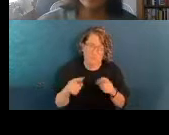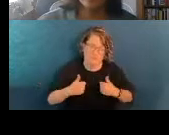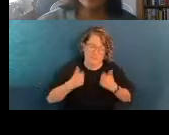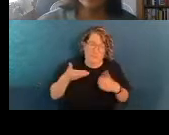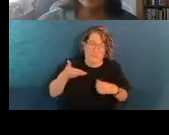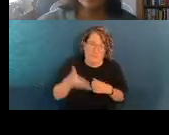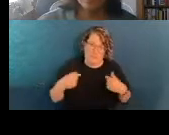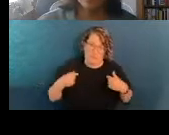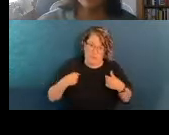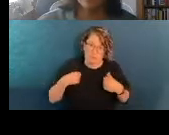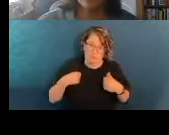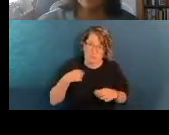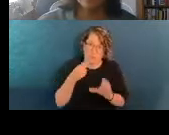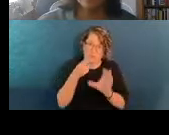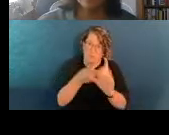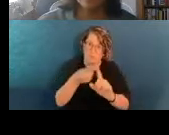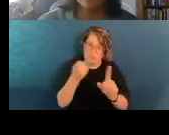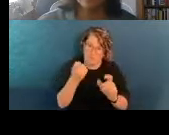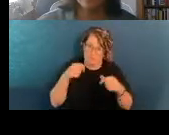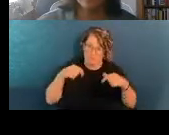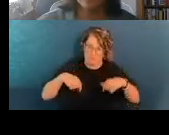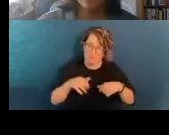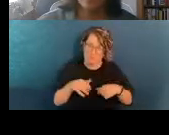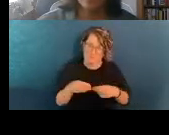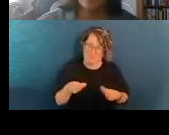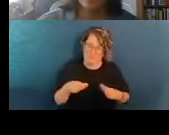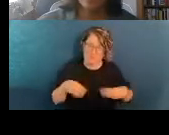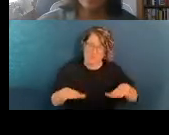I'm joining you today.